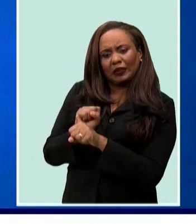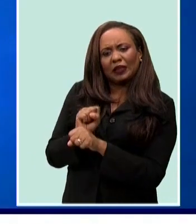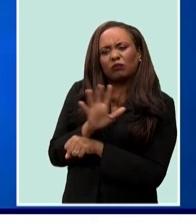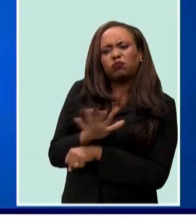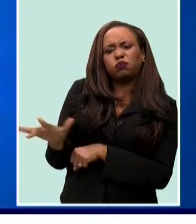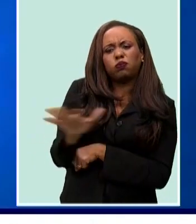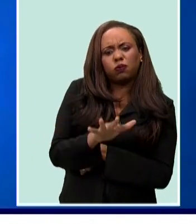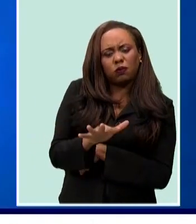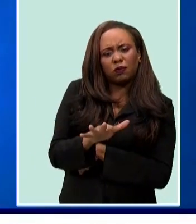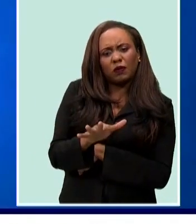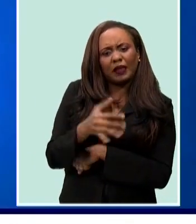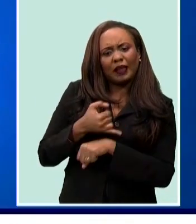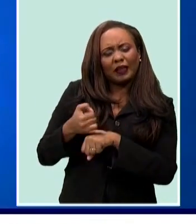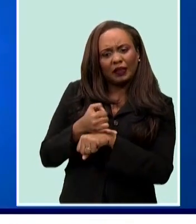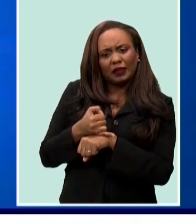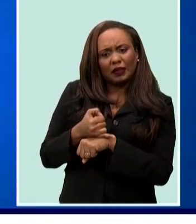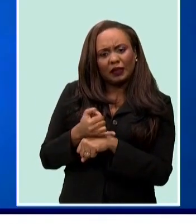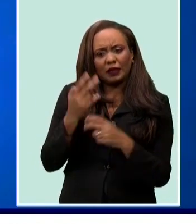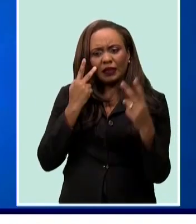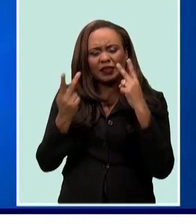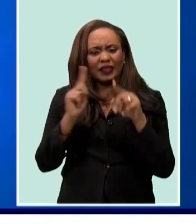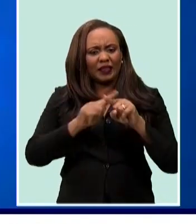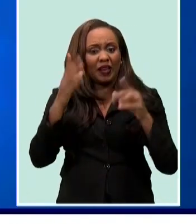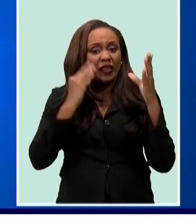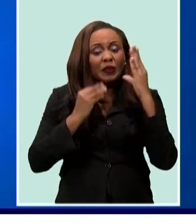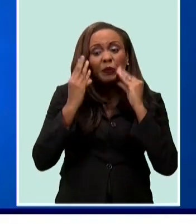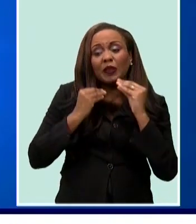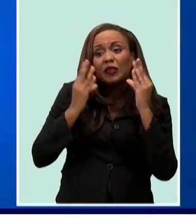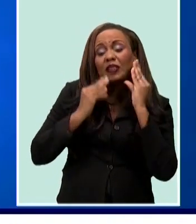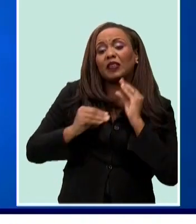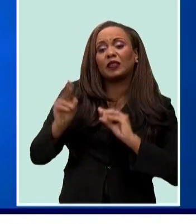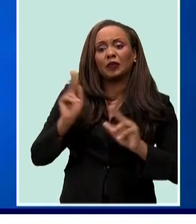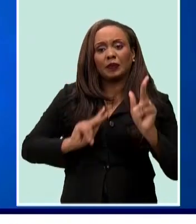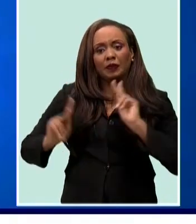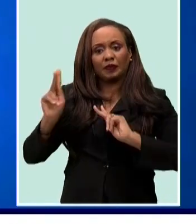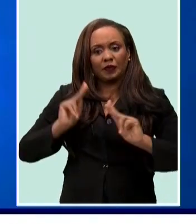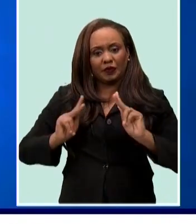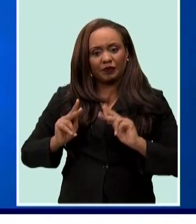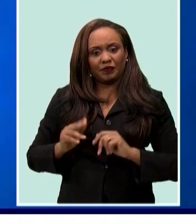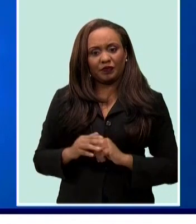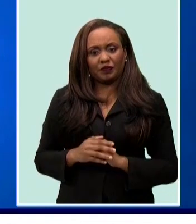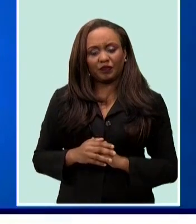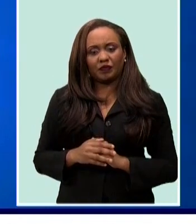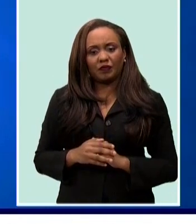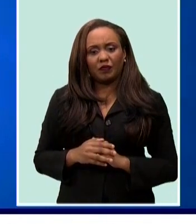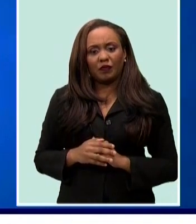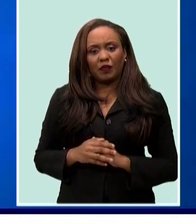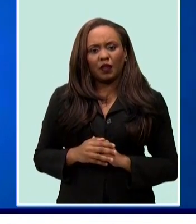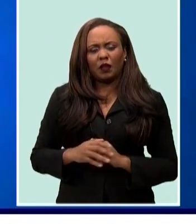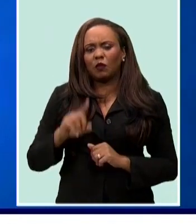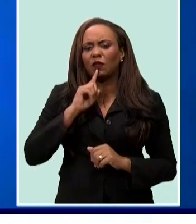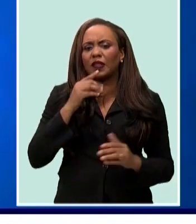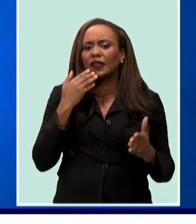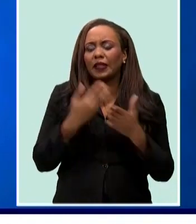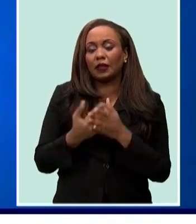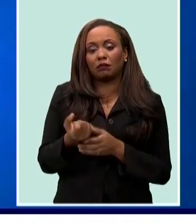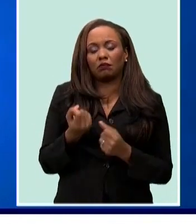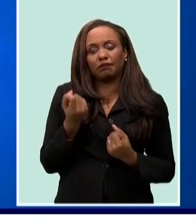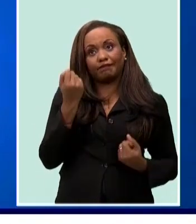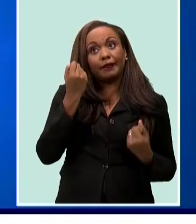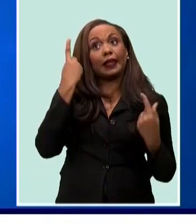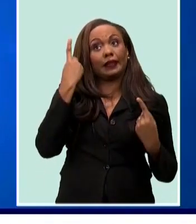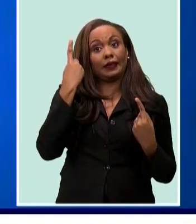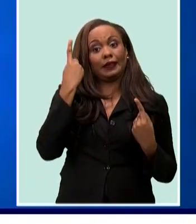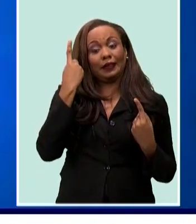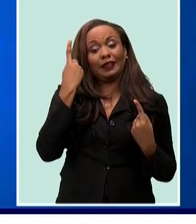conditions that they would be experiencing, and maybe have a greater capacity